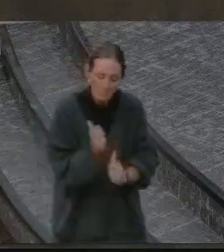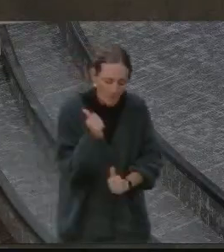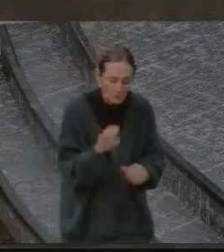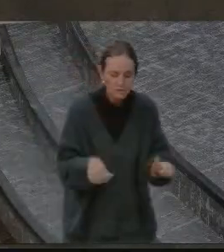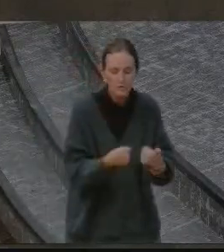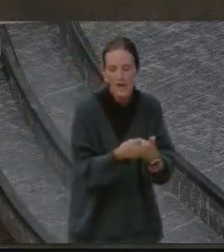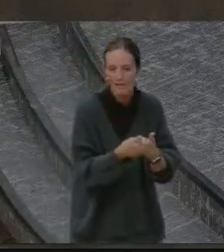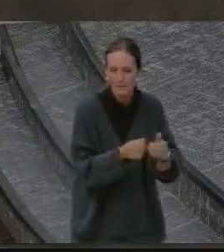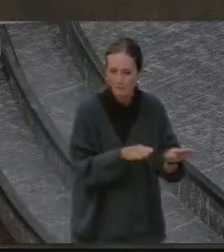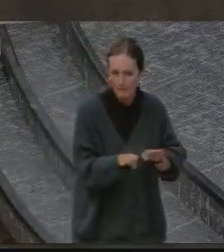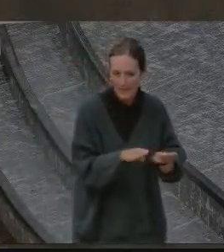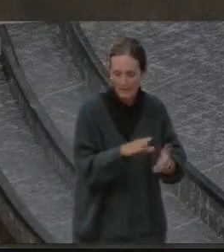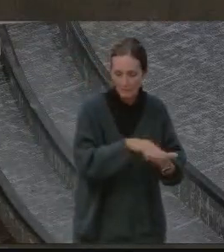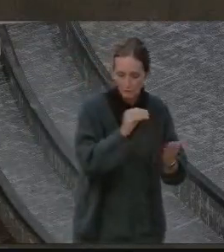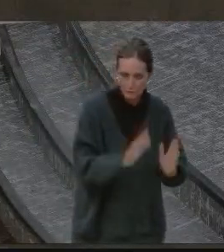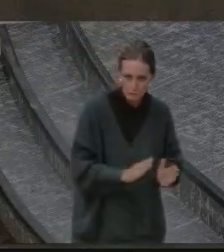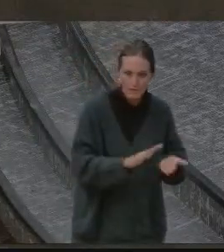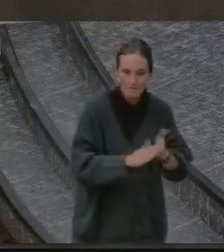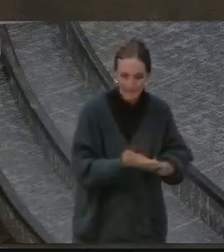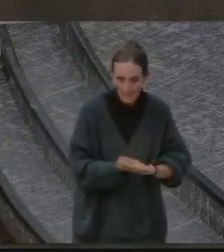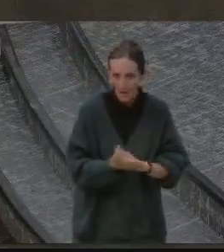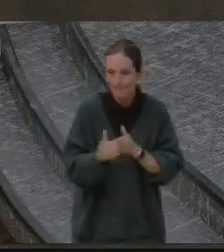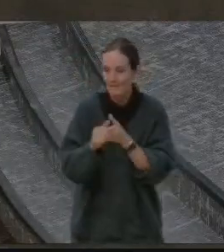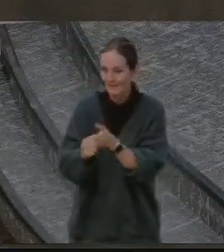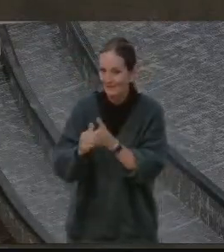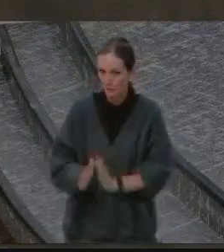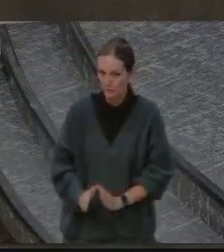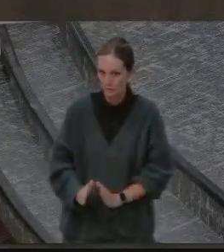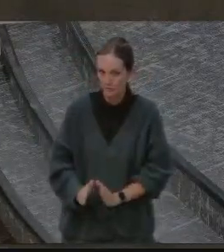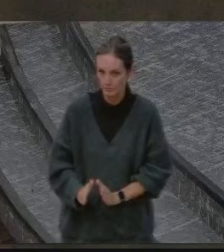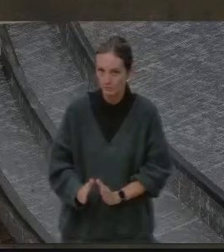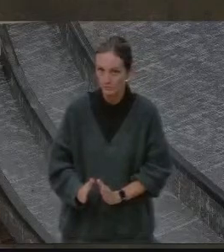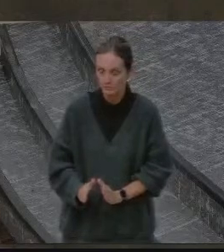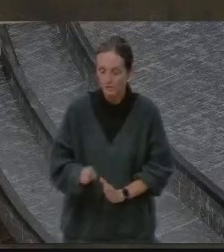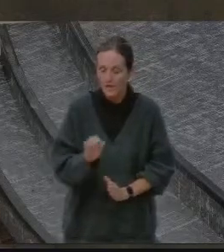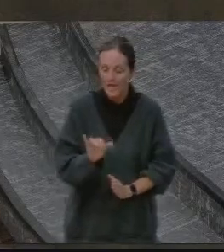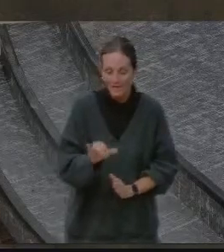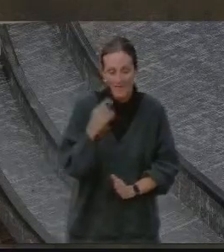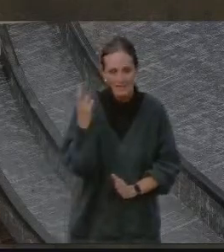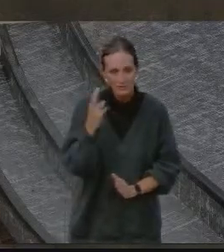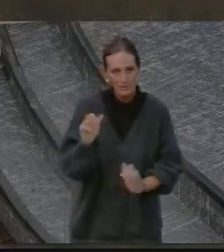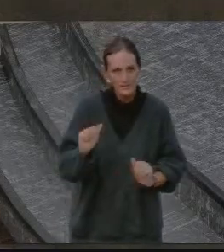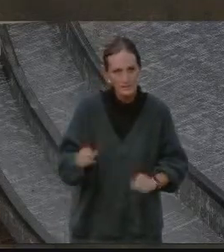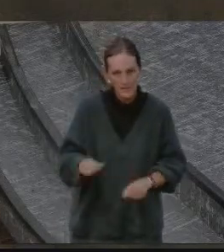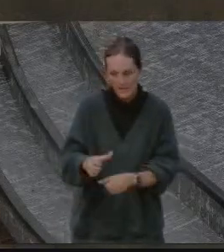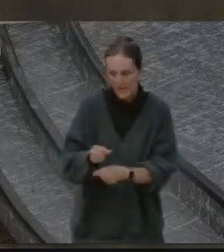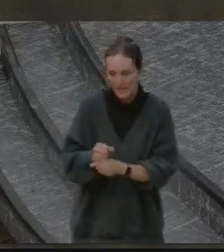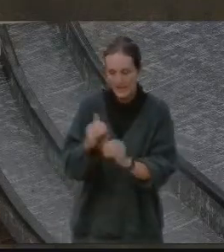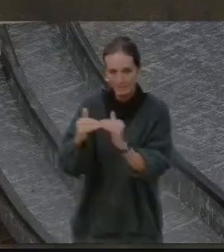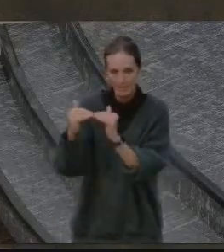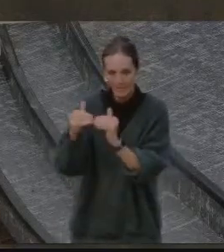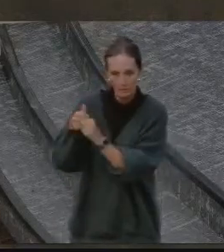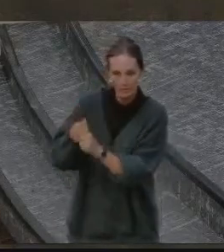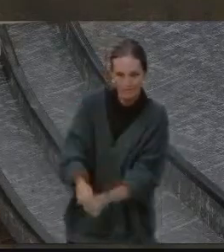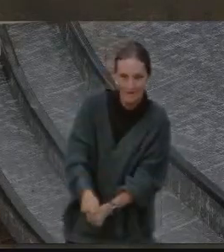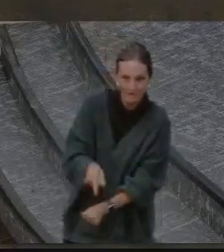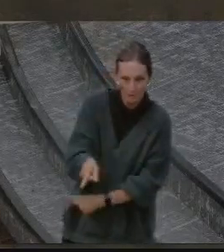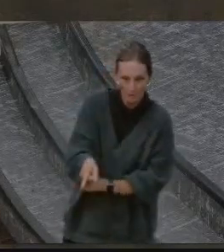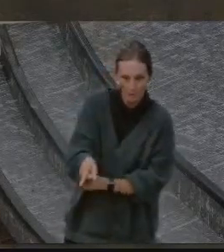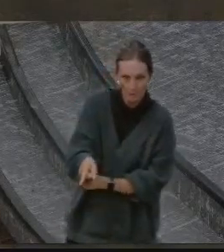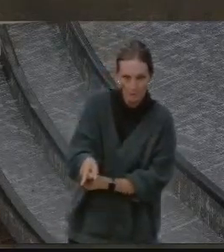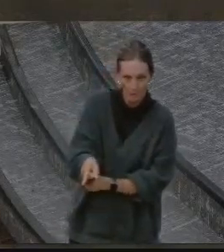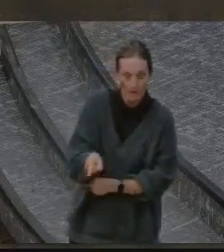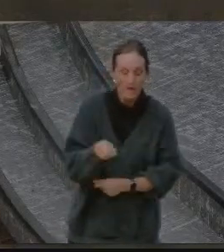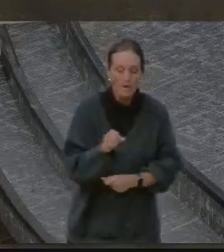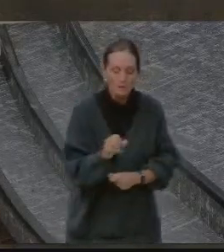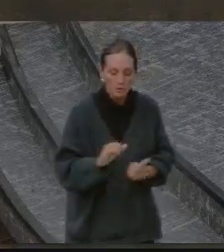are some of your greatest leaders. It's true. And that's why they're able to get other kids to follow them. So how do we take that and turn